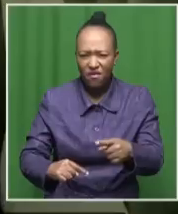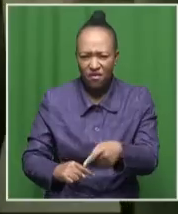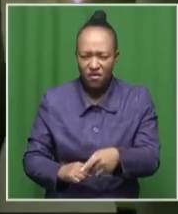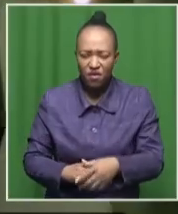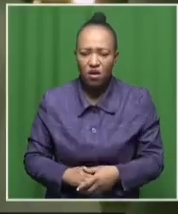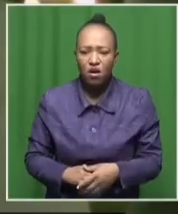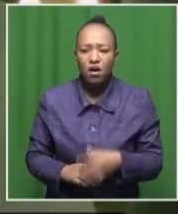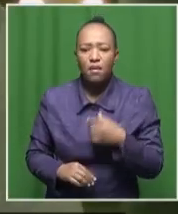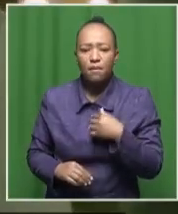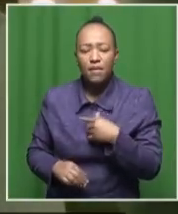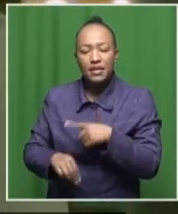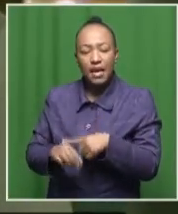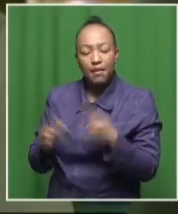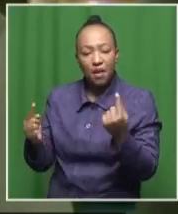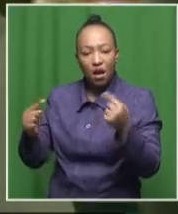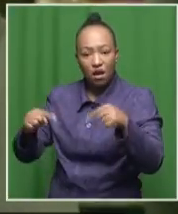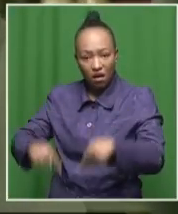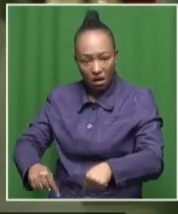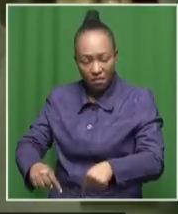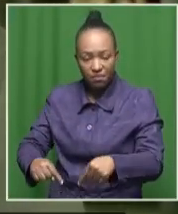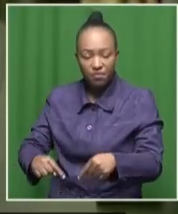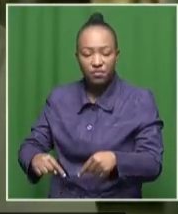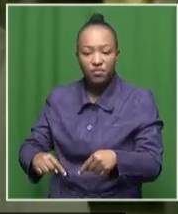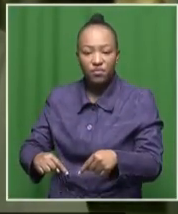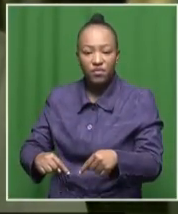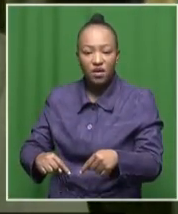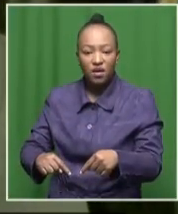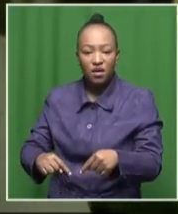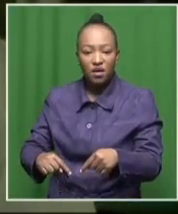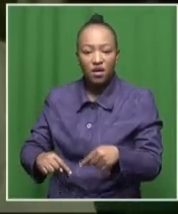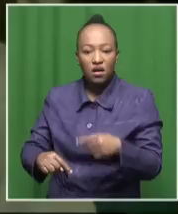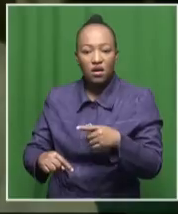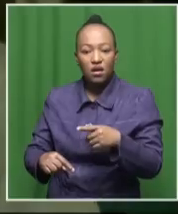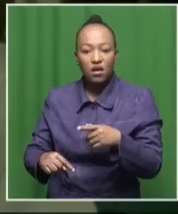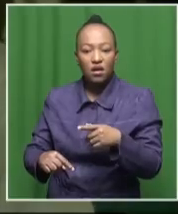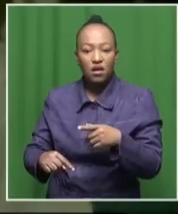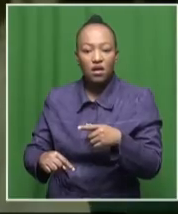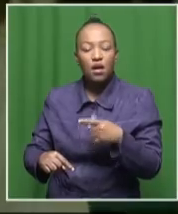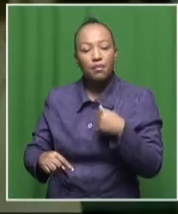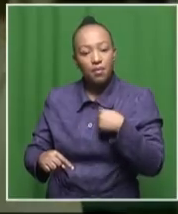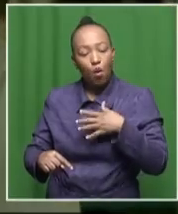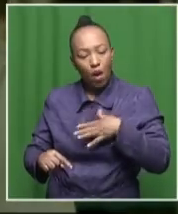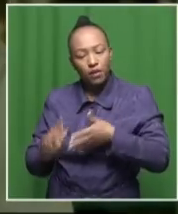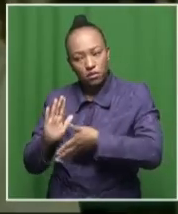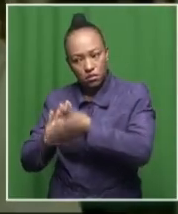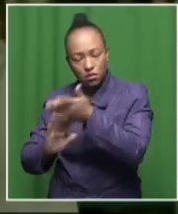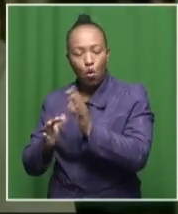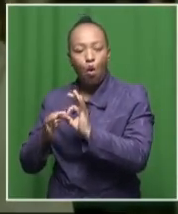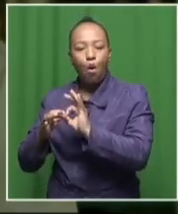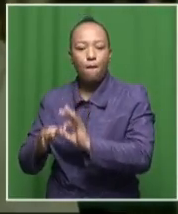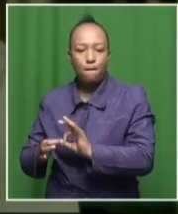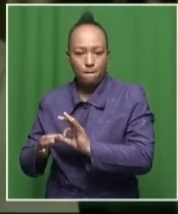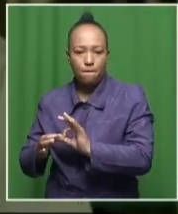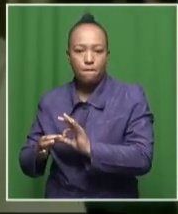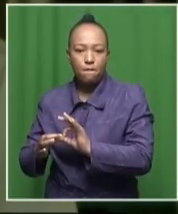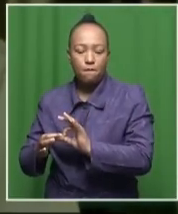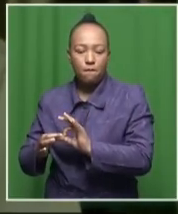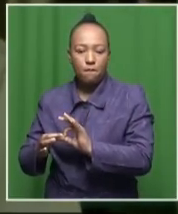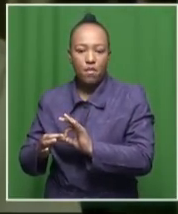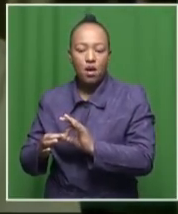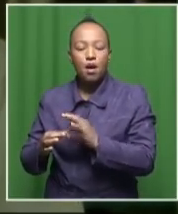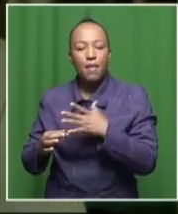was coming here, bengizotini, bengizopina, ndizotini, ndizobuya banga bandizotini, ndizoya endlini so that ndizokwazi ukuthi ndiyotini